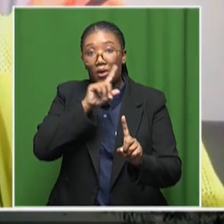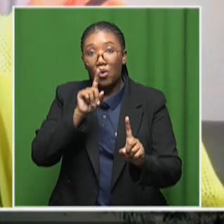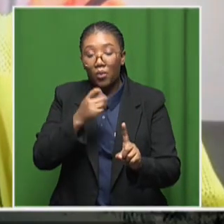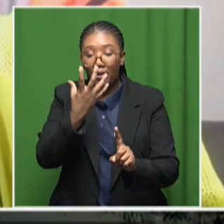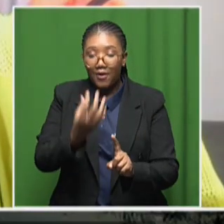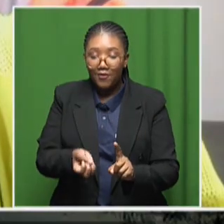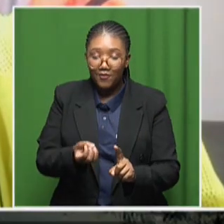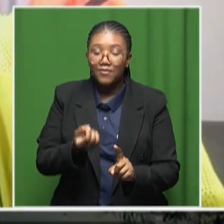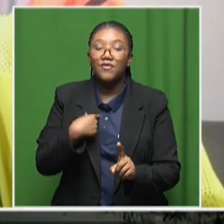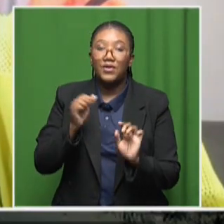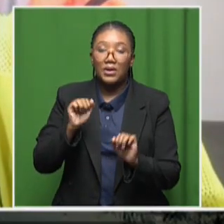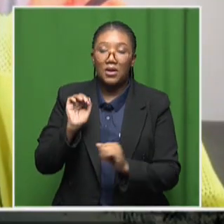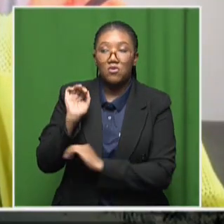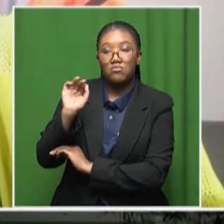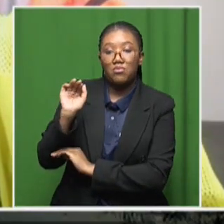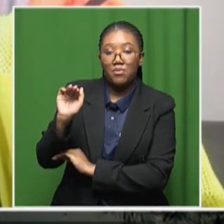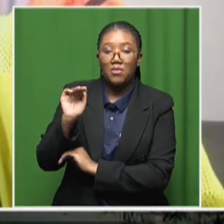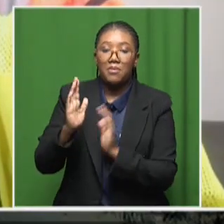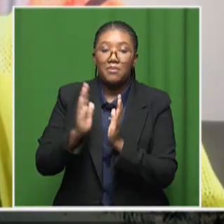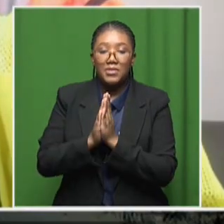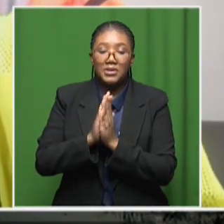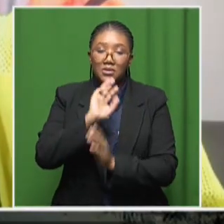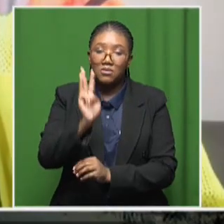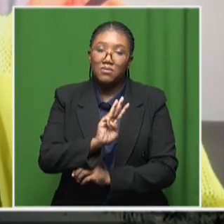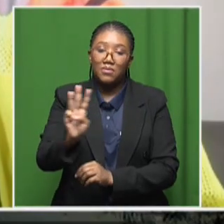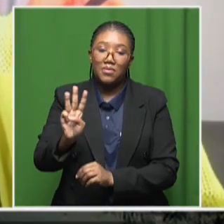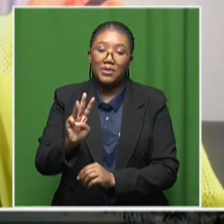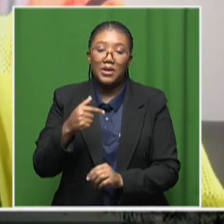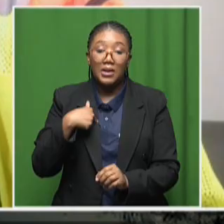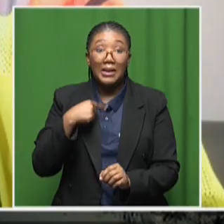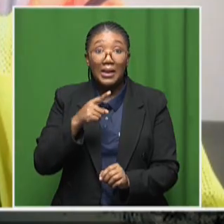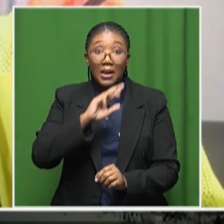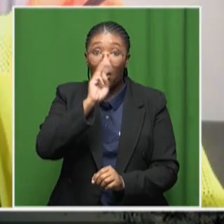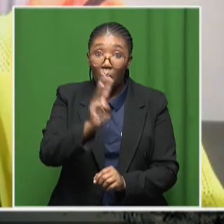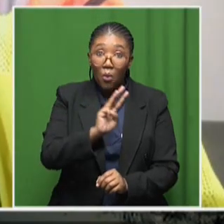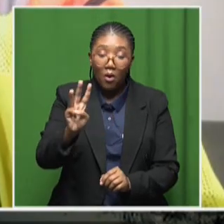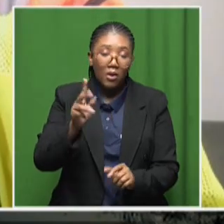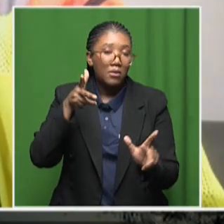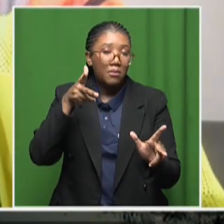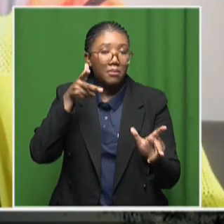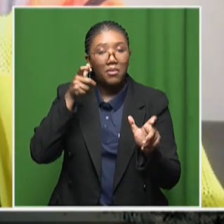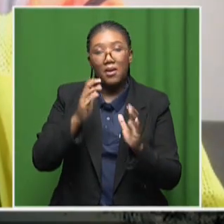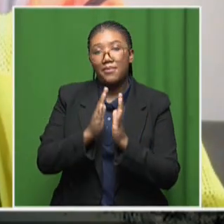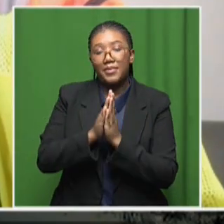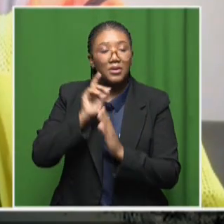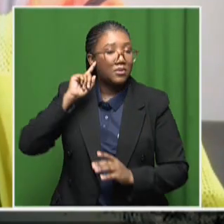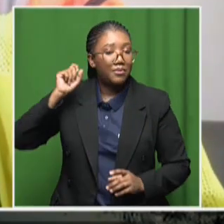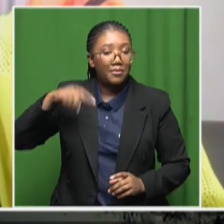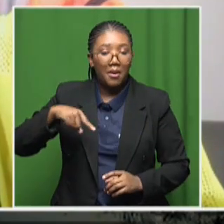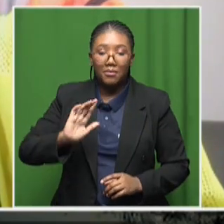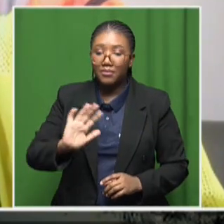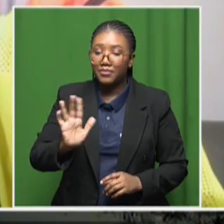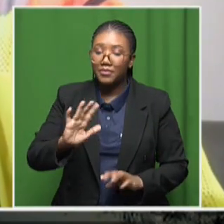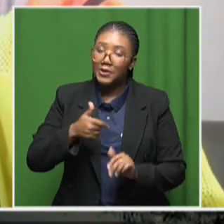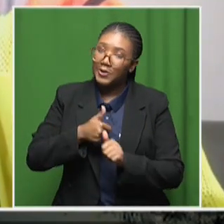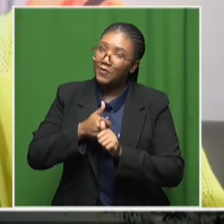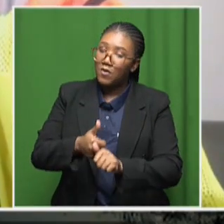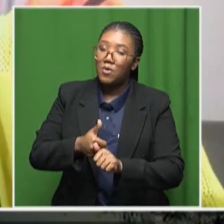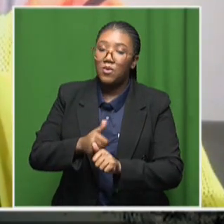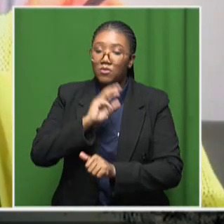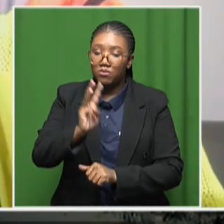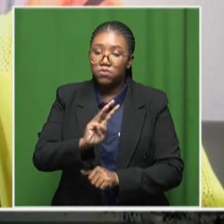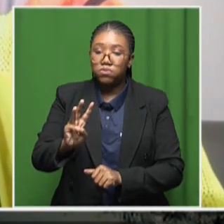again heeding warnings, please, everybody living in these areas, that these level 4 warnings have been put out